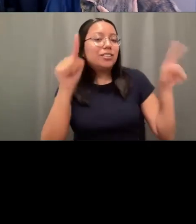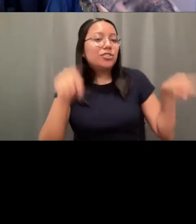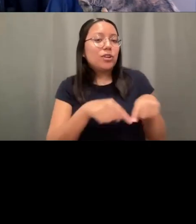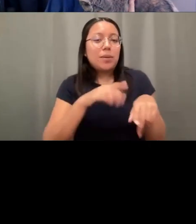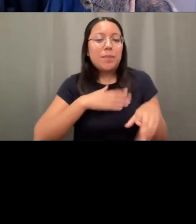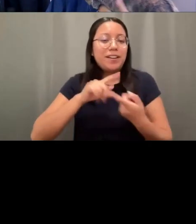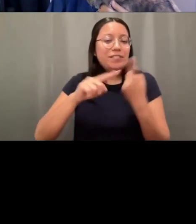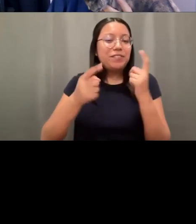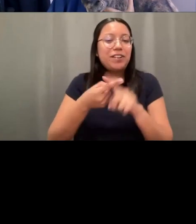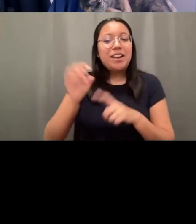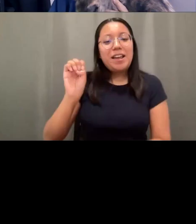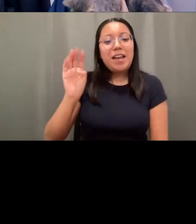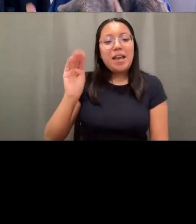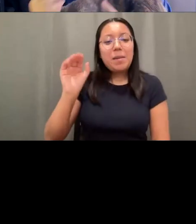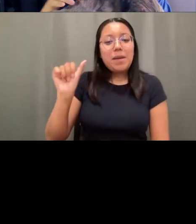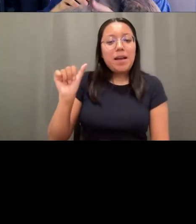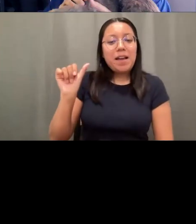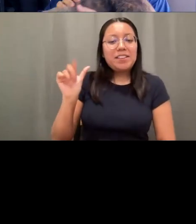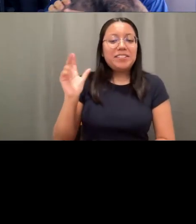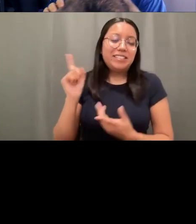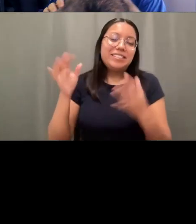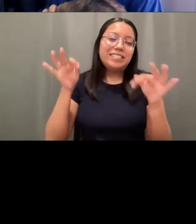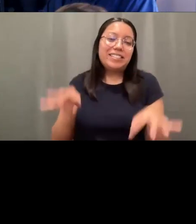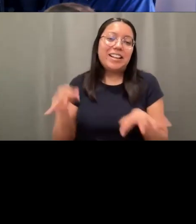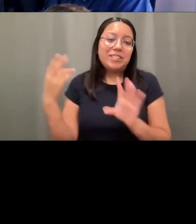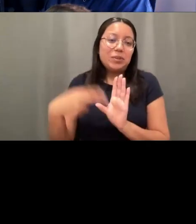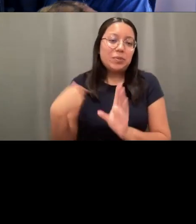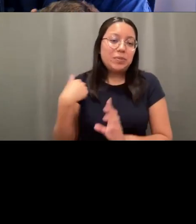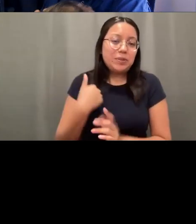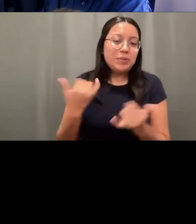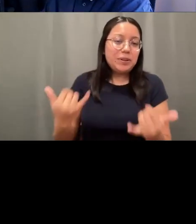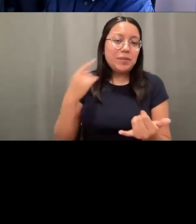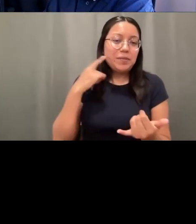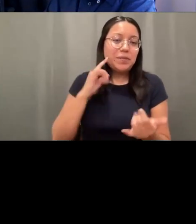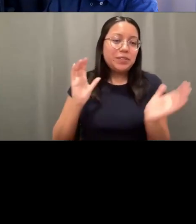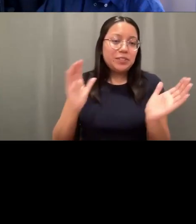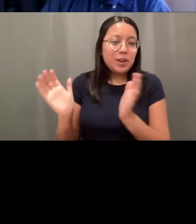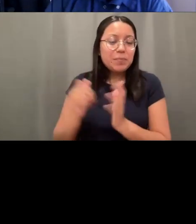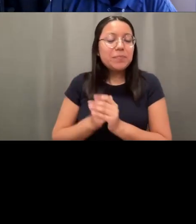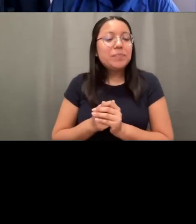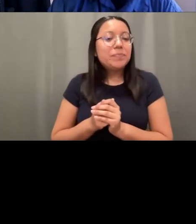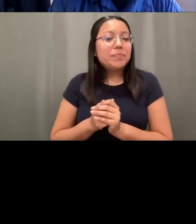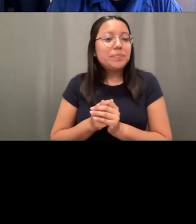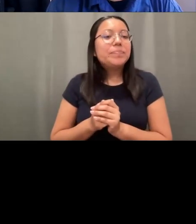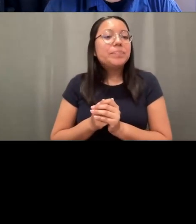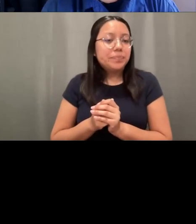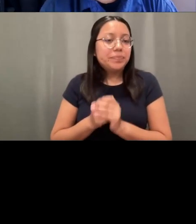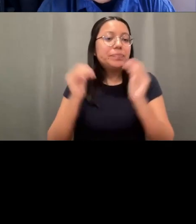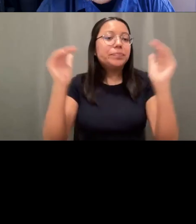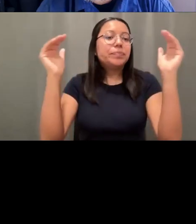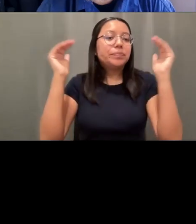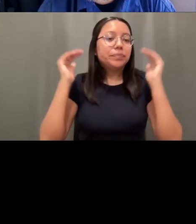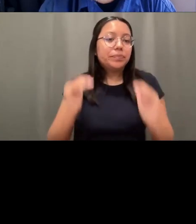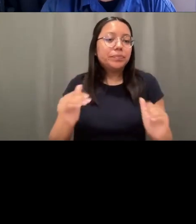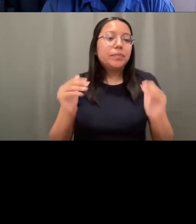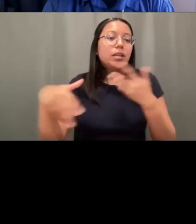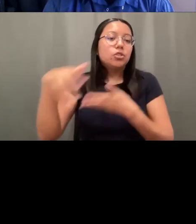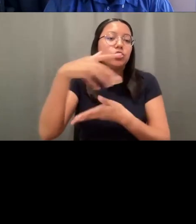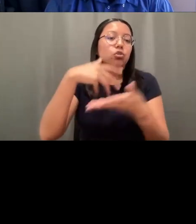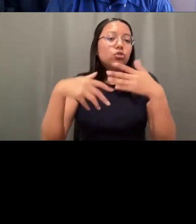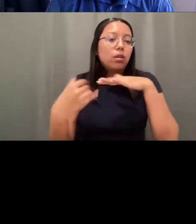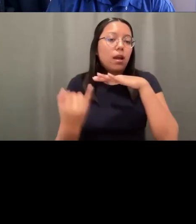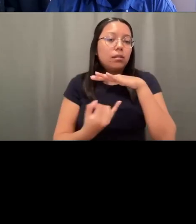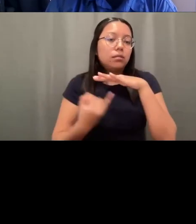chat. And then the other piece of the who are folks that are socially isolated. So we know that when people are more socially